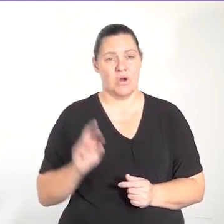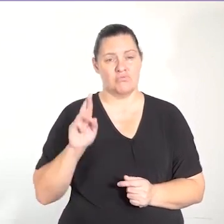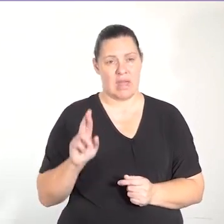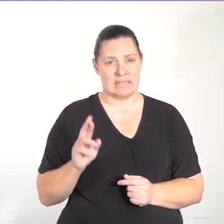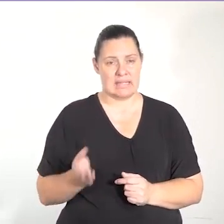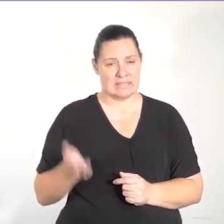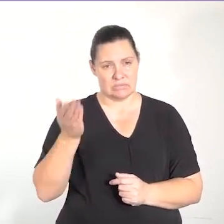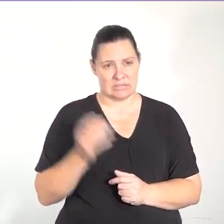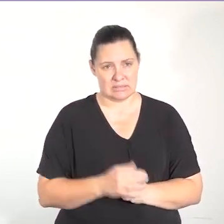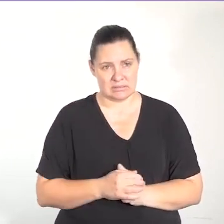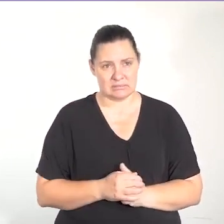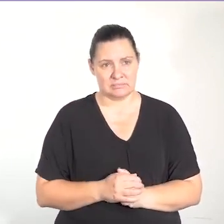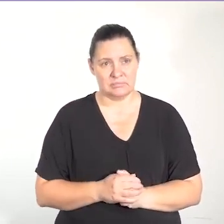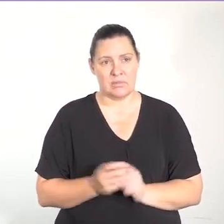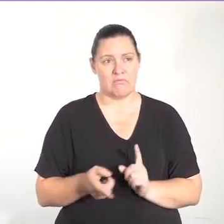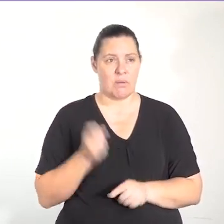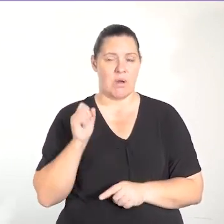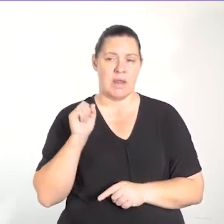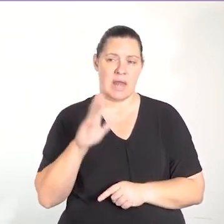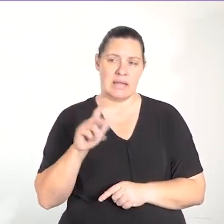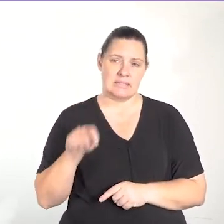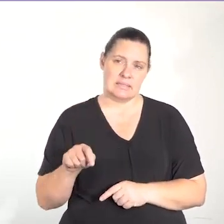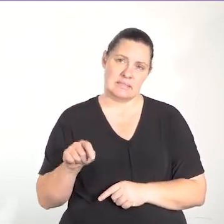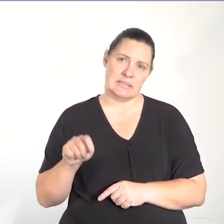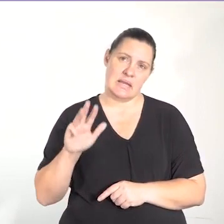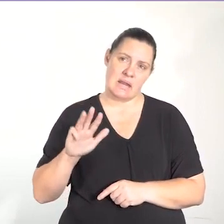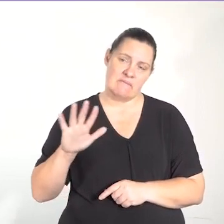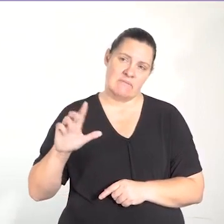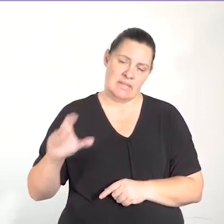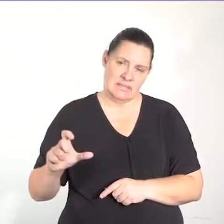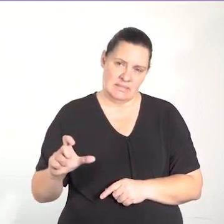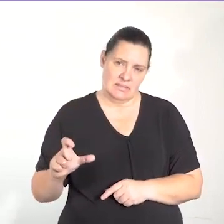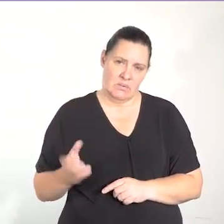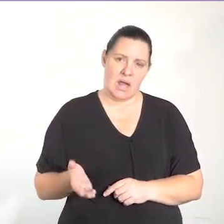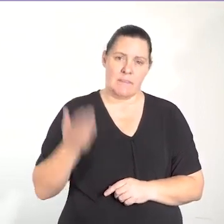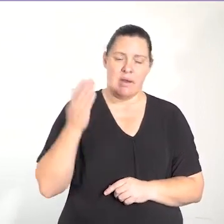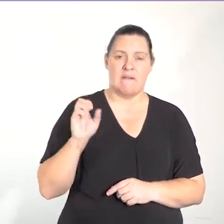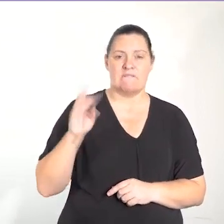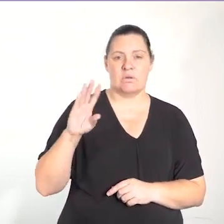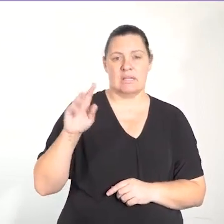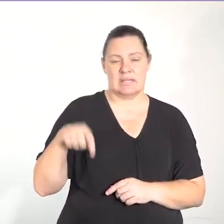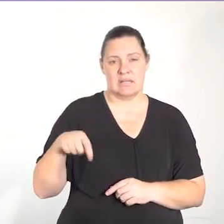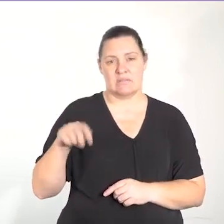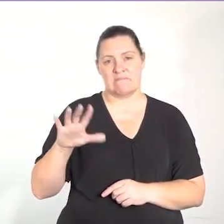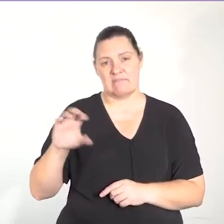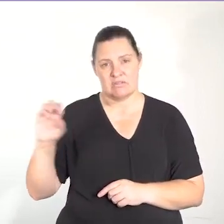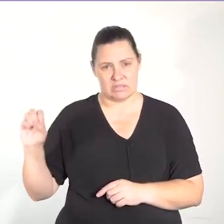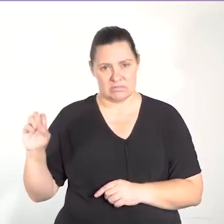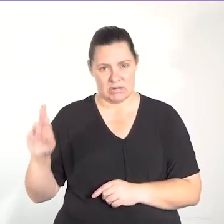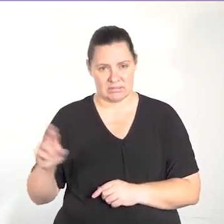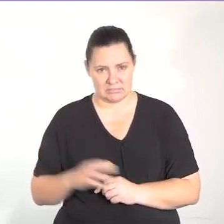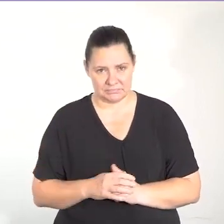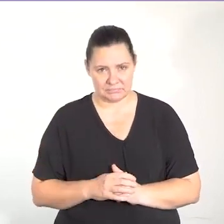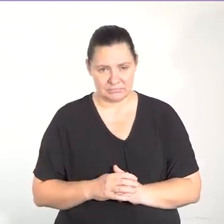if the rands increase, so from 19 rands and 95 cents, we went up to